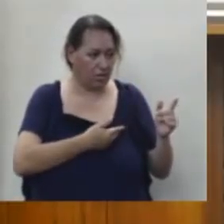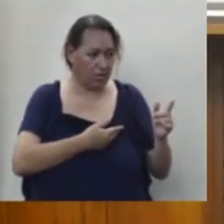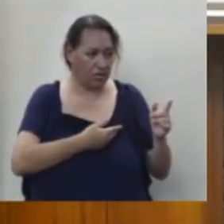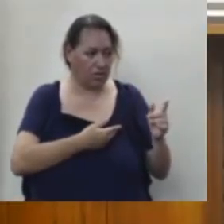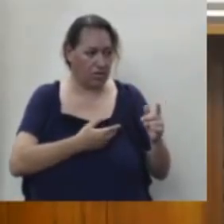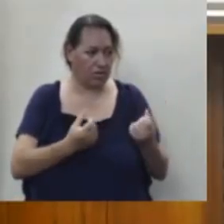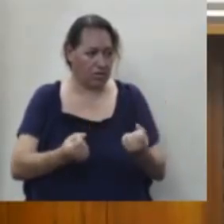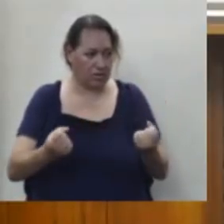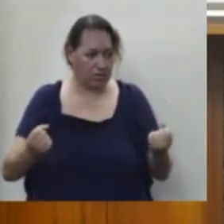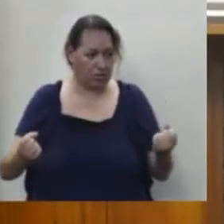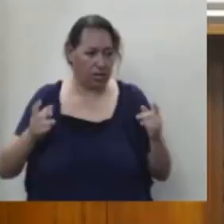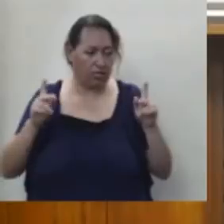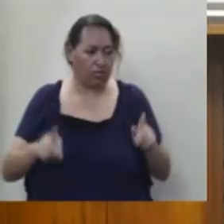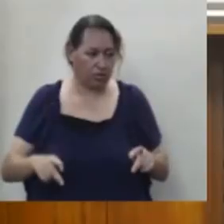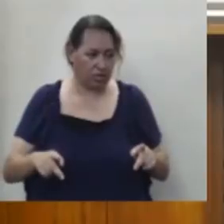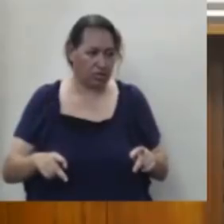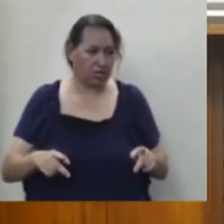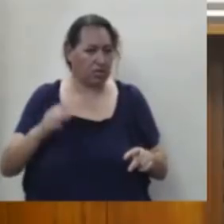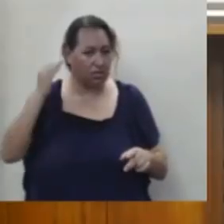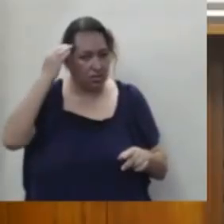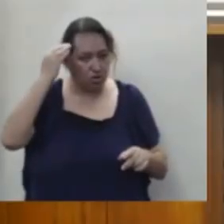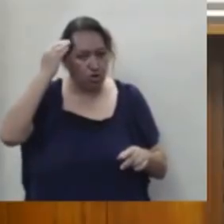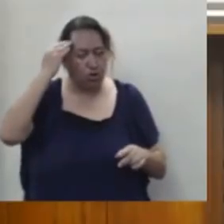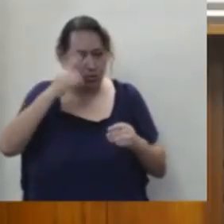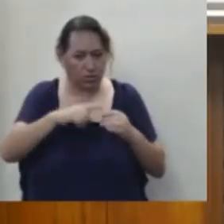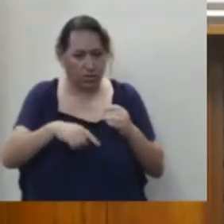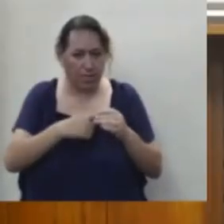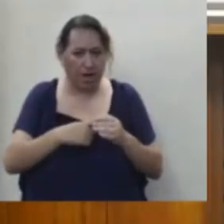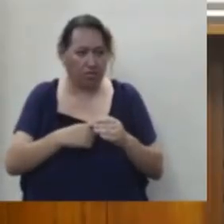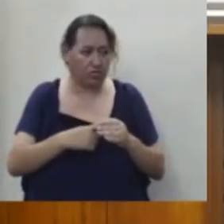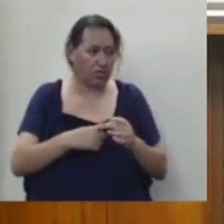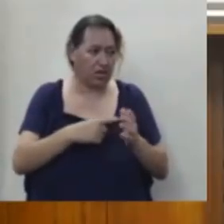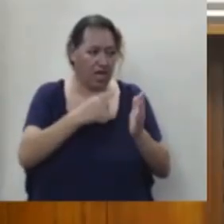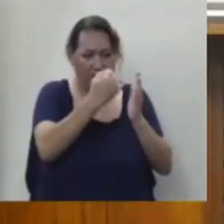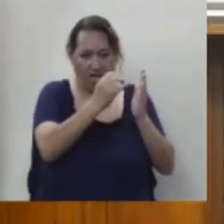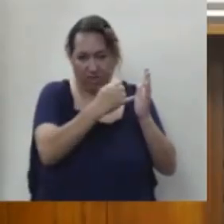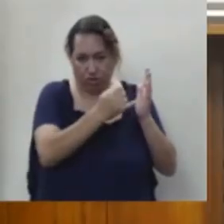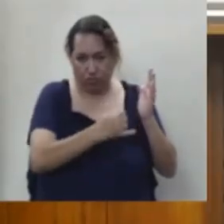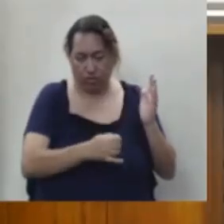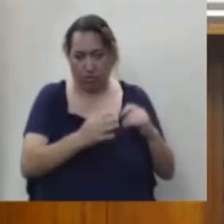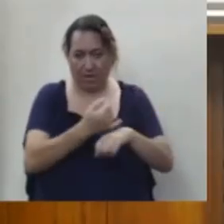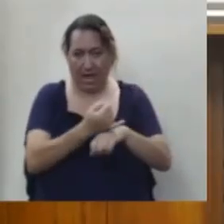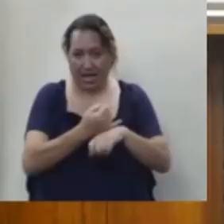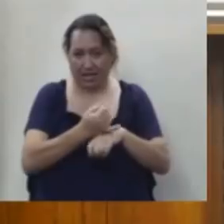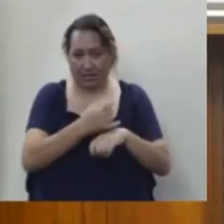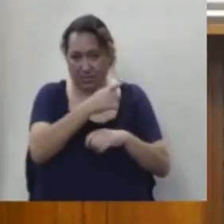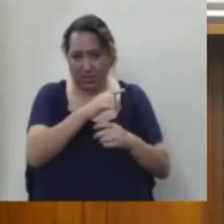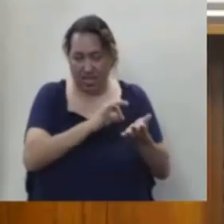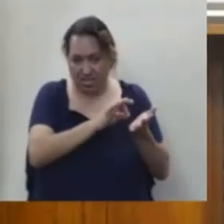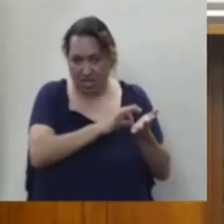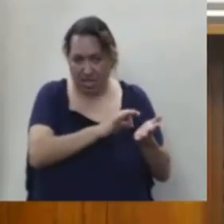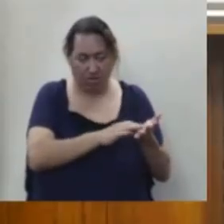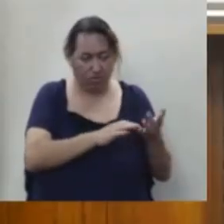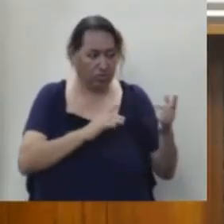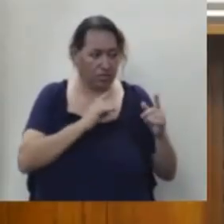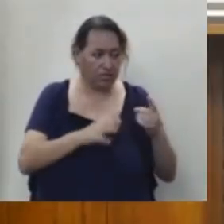He knows about the inventory on island, as he's the one that tracks it. Do you want to add Yes, anything? so as part of